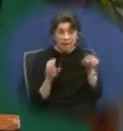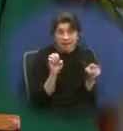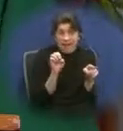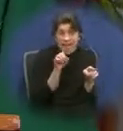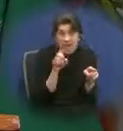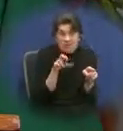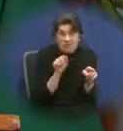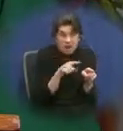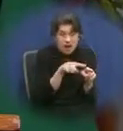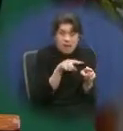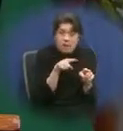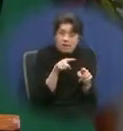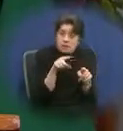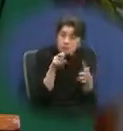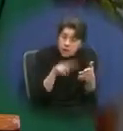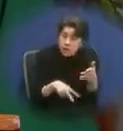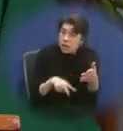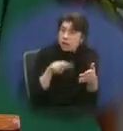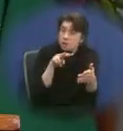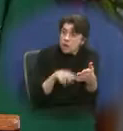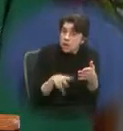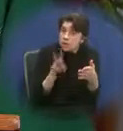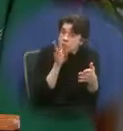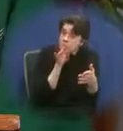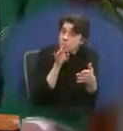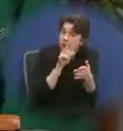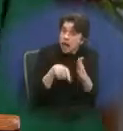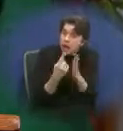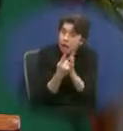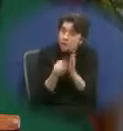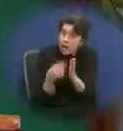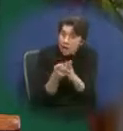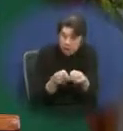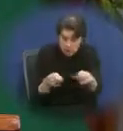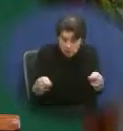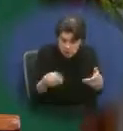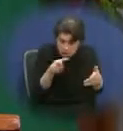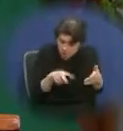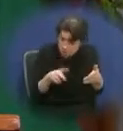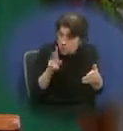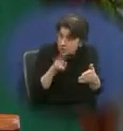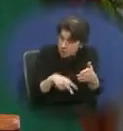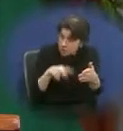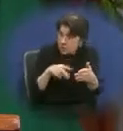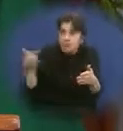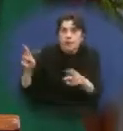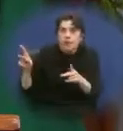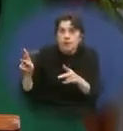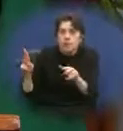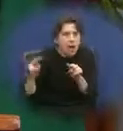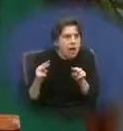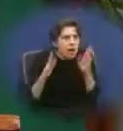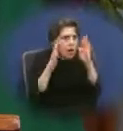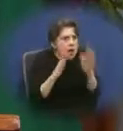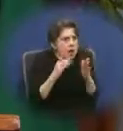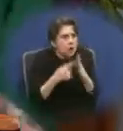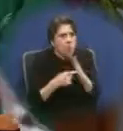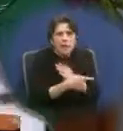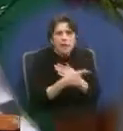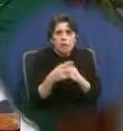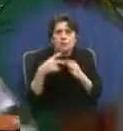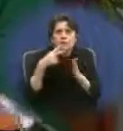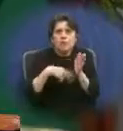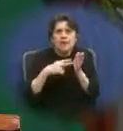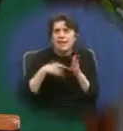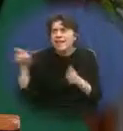for a long period of time, hours and hours and hours, and the people were just glued to what he was reading, and instead began to